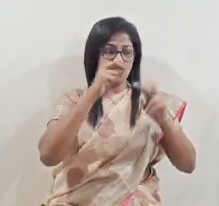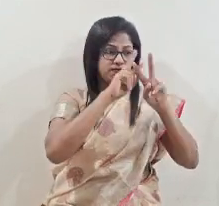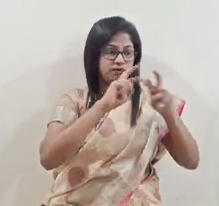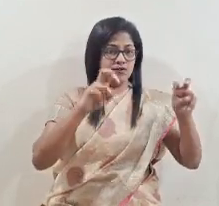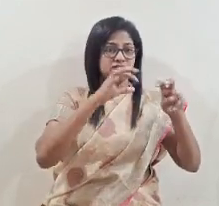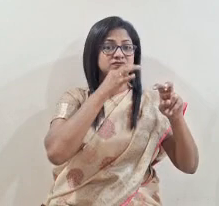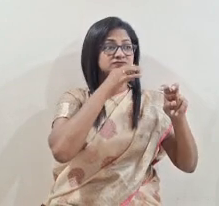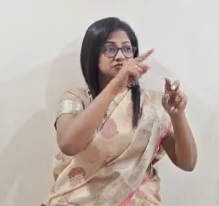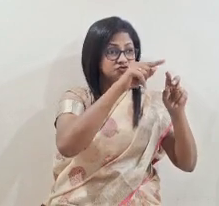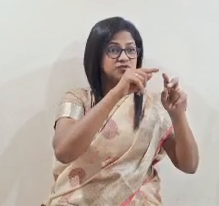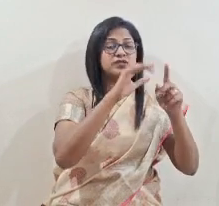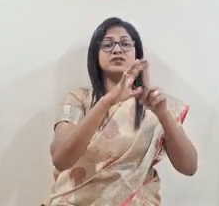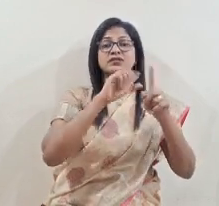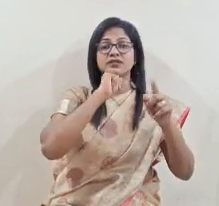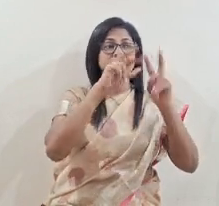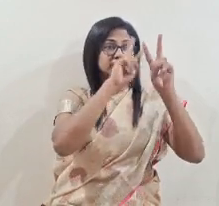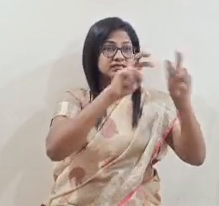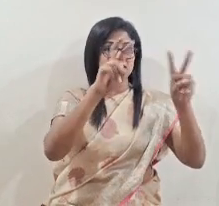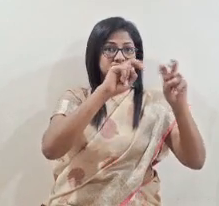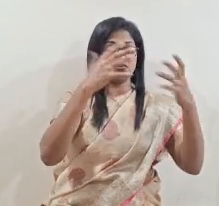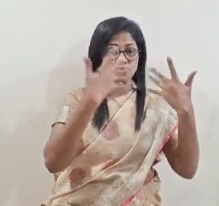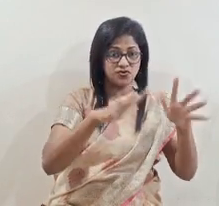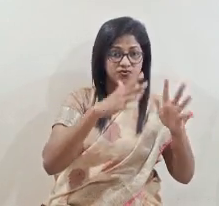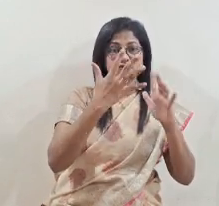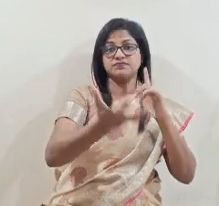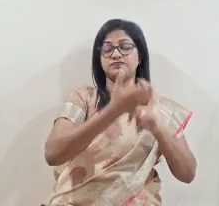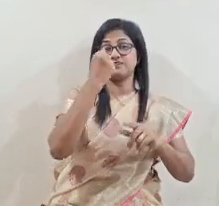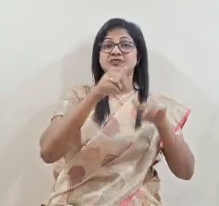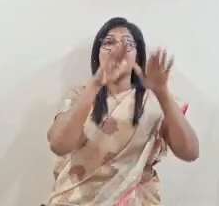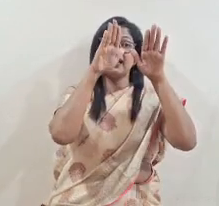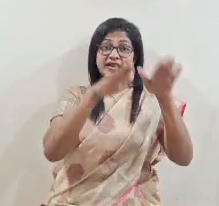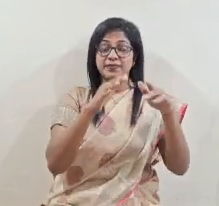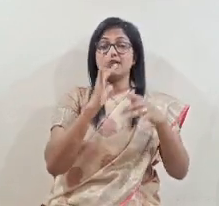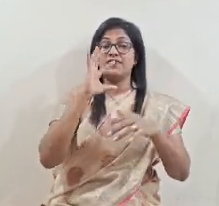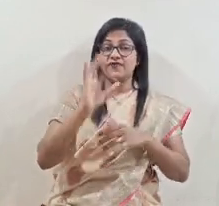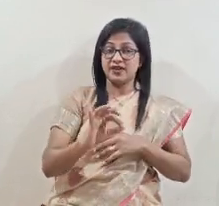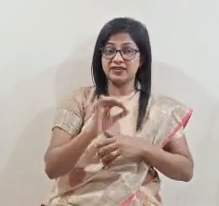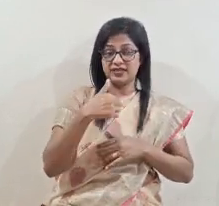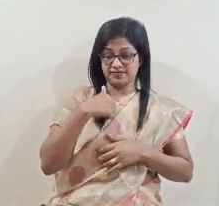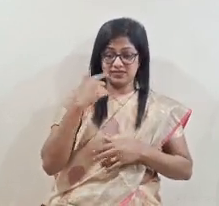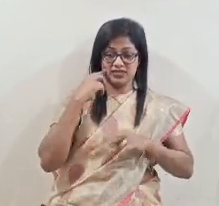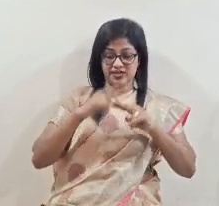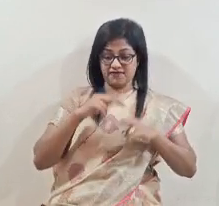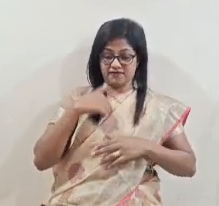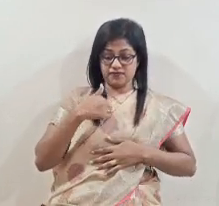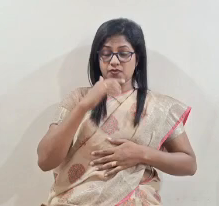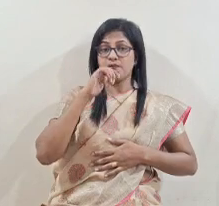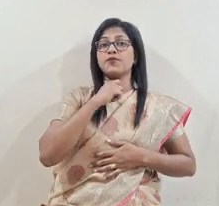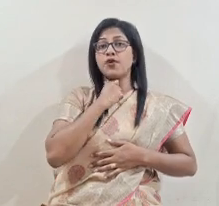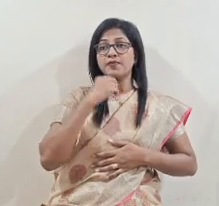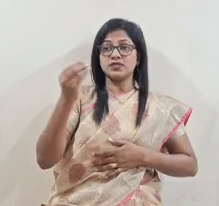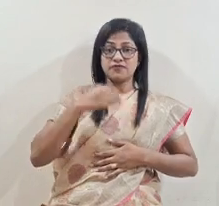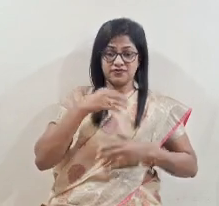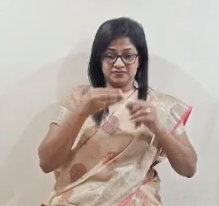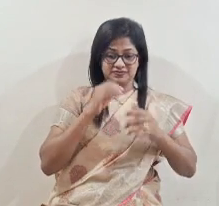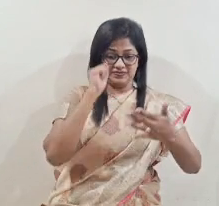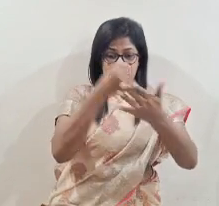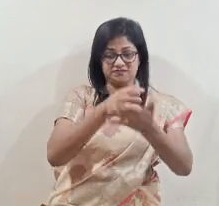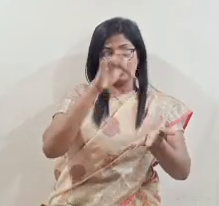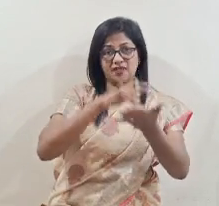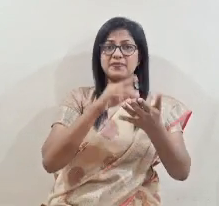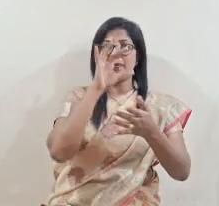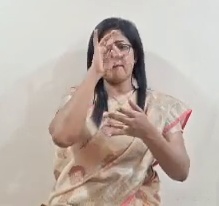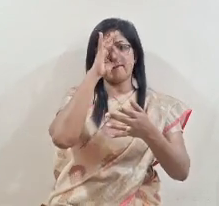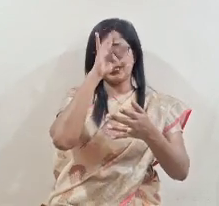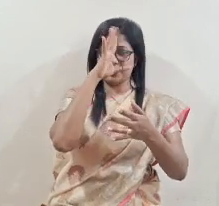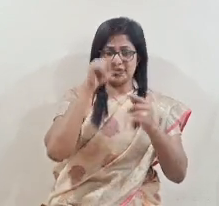my destination in 15 minutes. So I should be reaching there in 15 minutes. If that is delaying even by a minute or two, so that